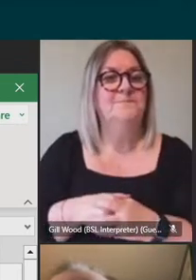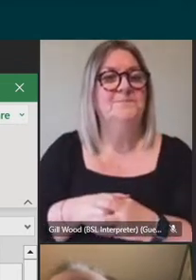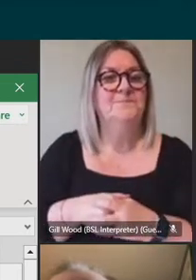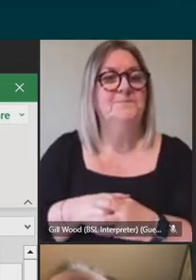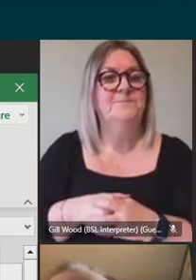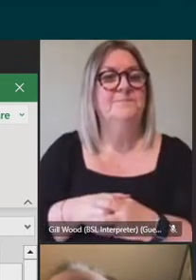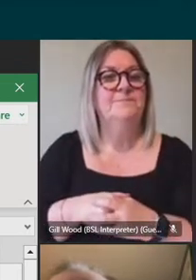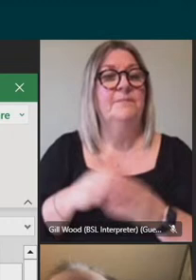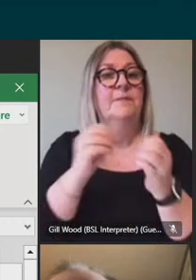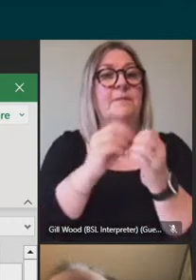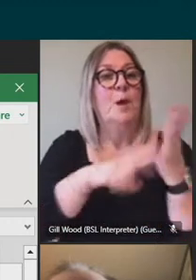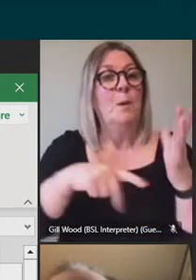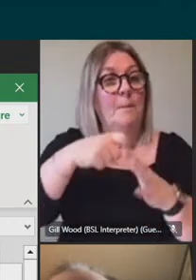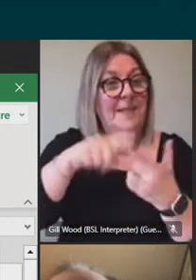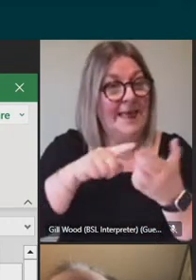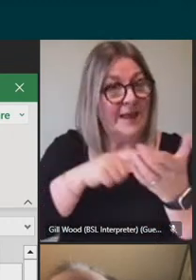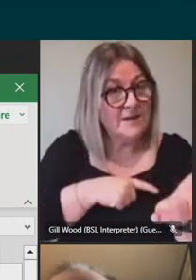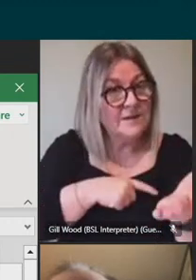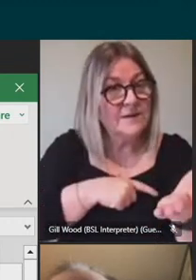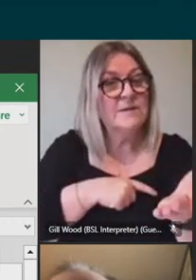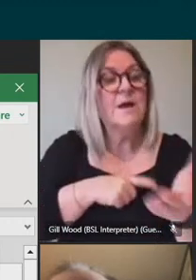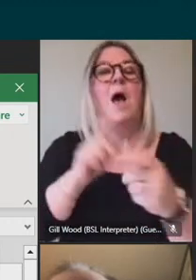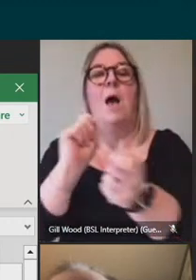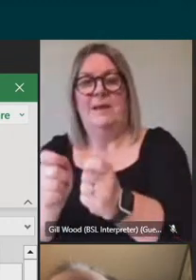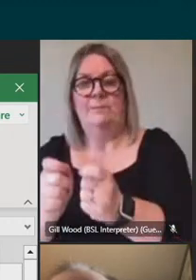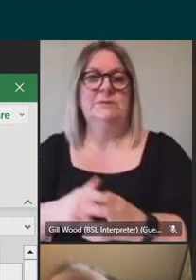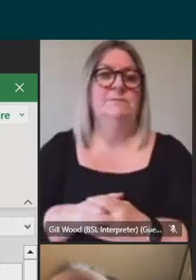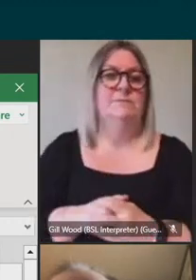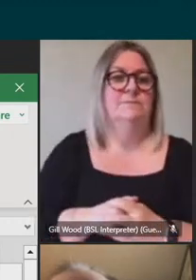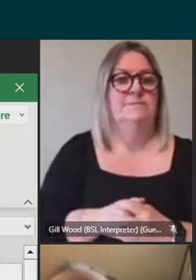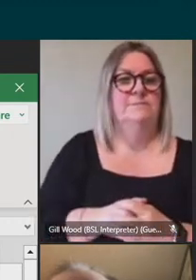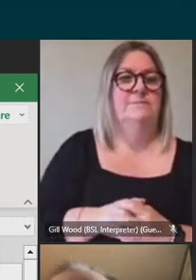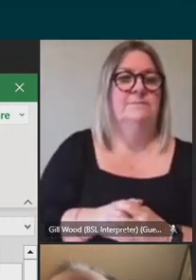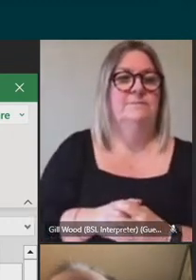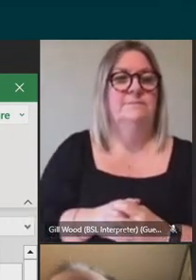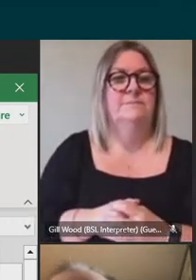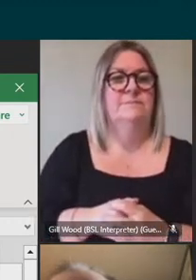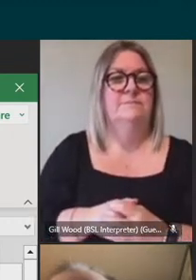Councillor Blake. Amendment.